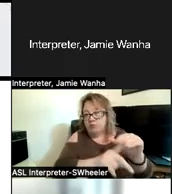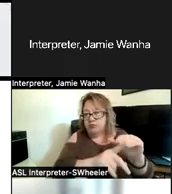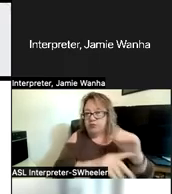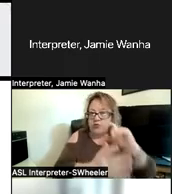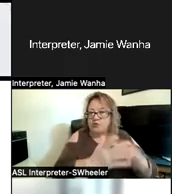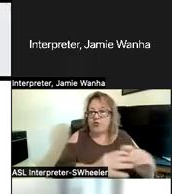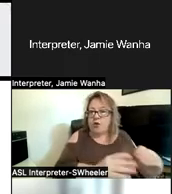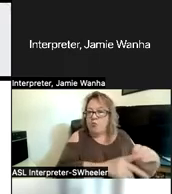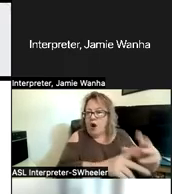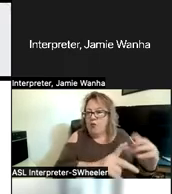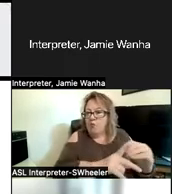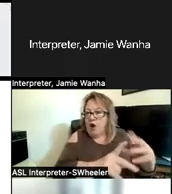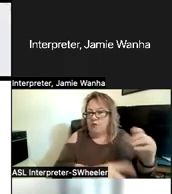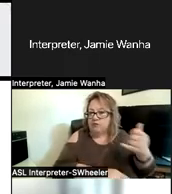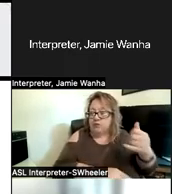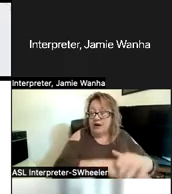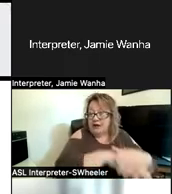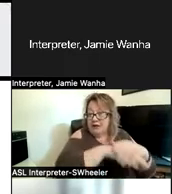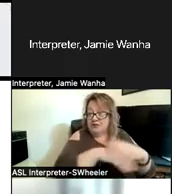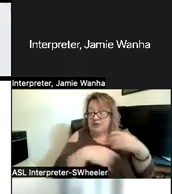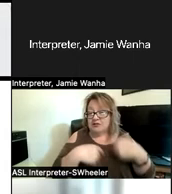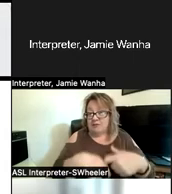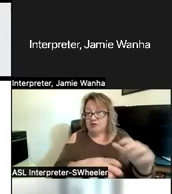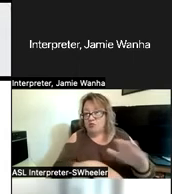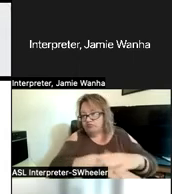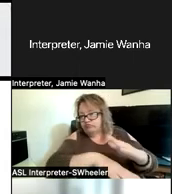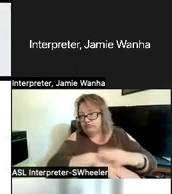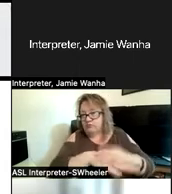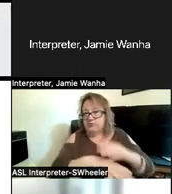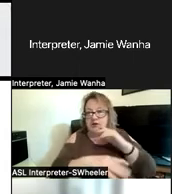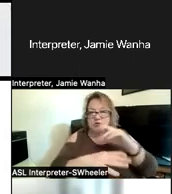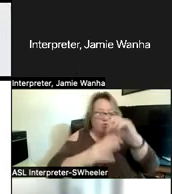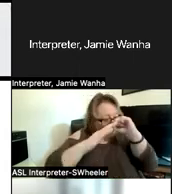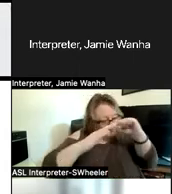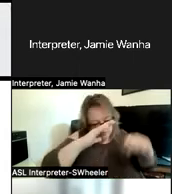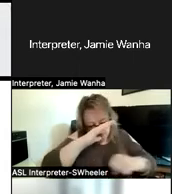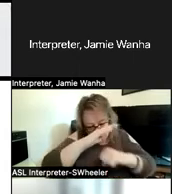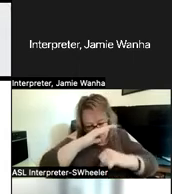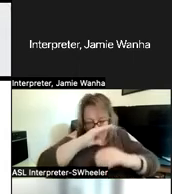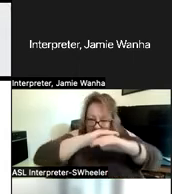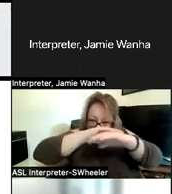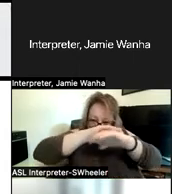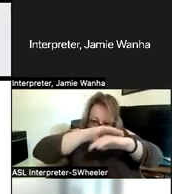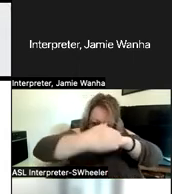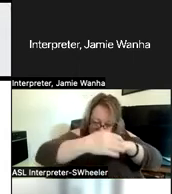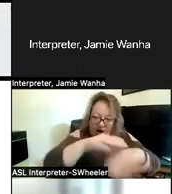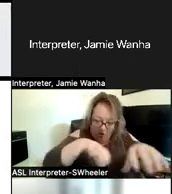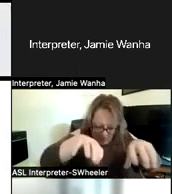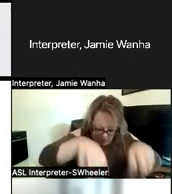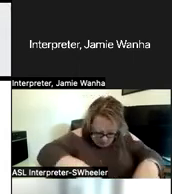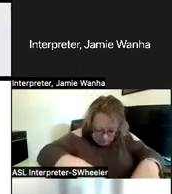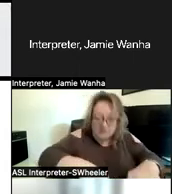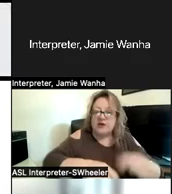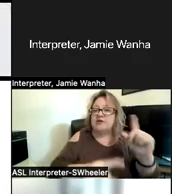alert tone and also an English and Spanish language warning telling them to duck, cover, and hold on until the earthquake is over. We've been able to